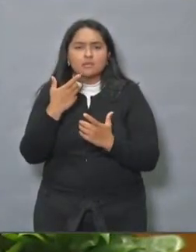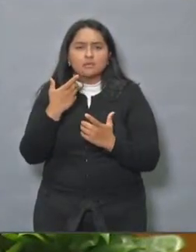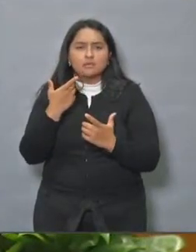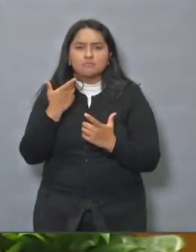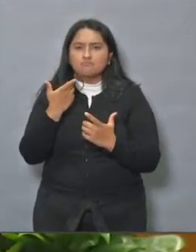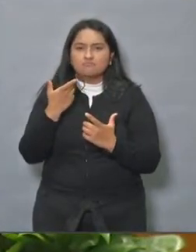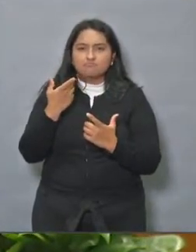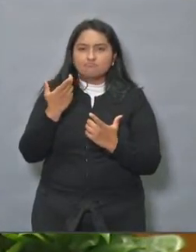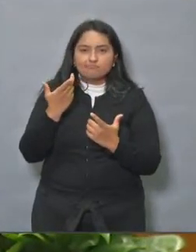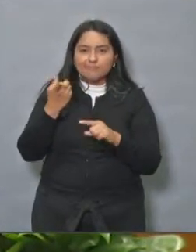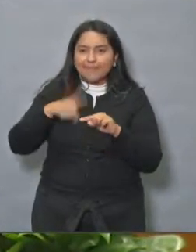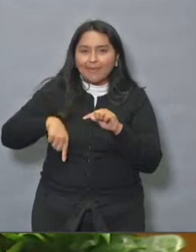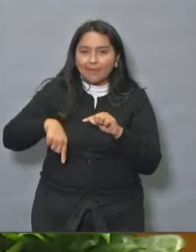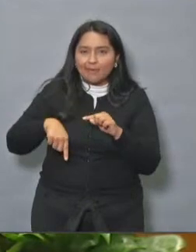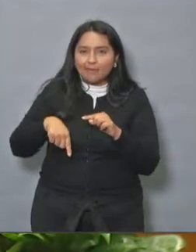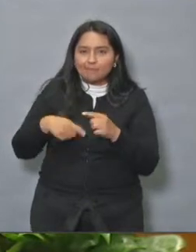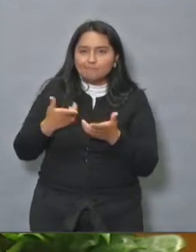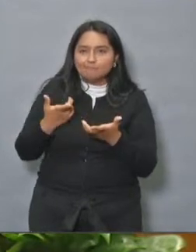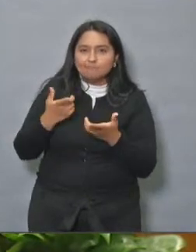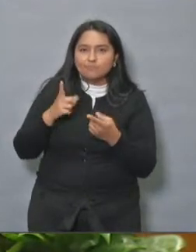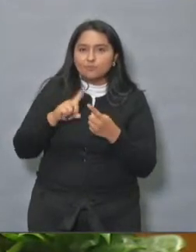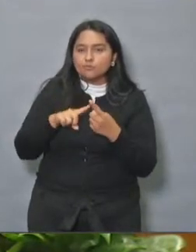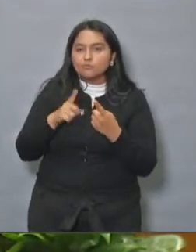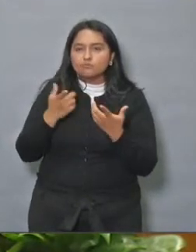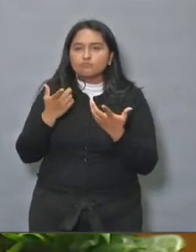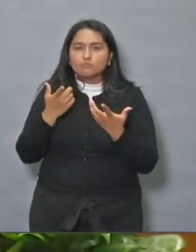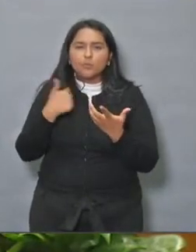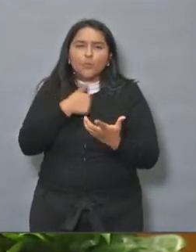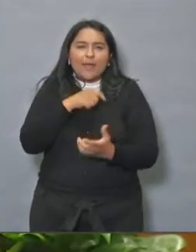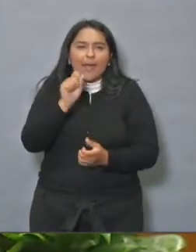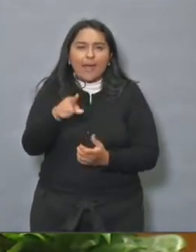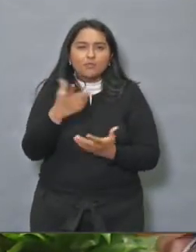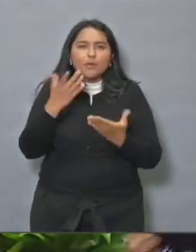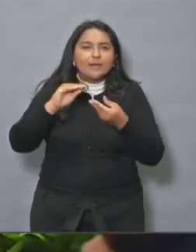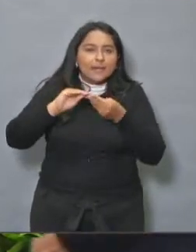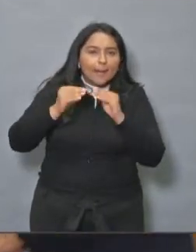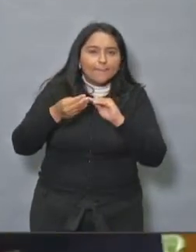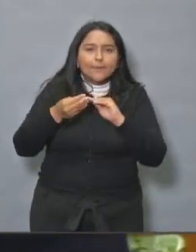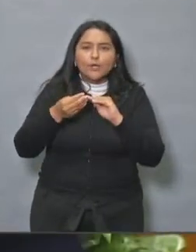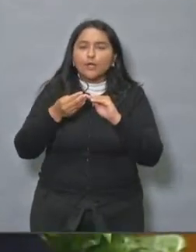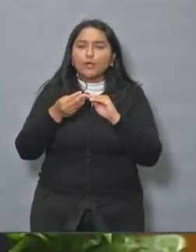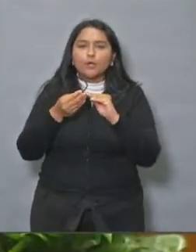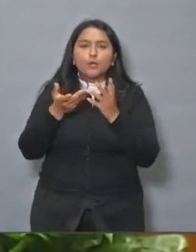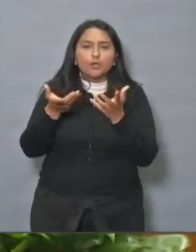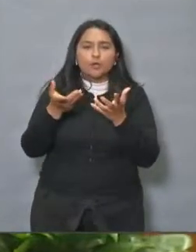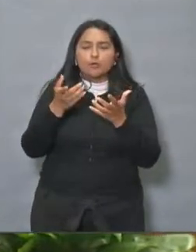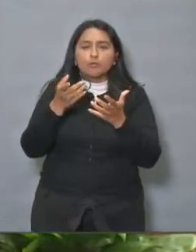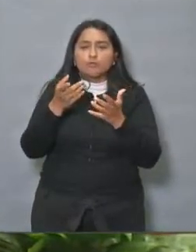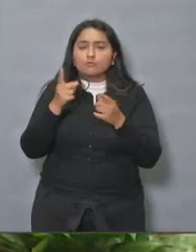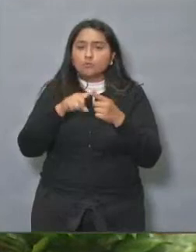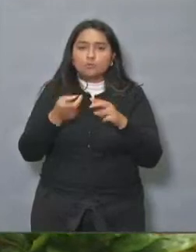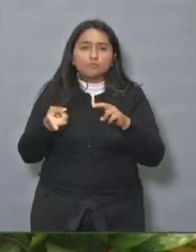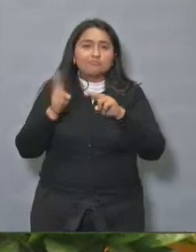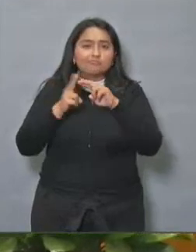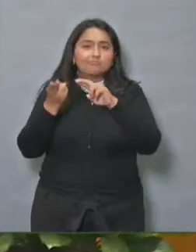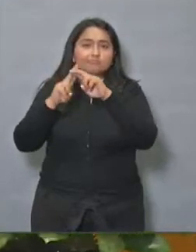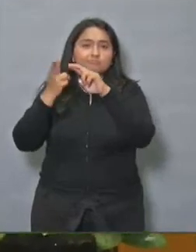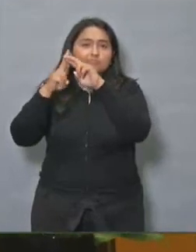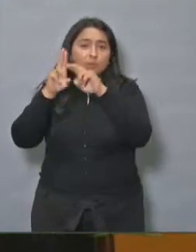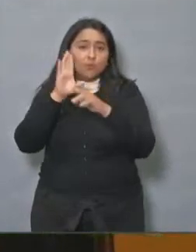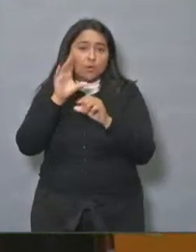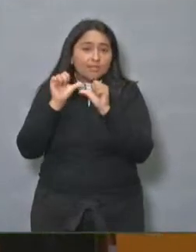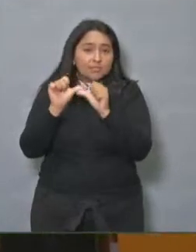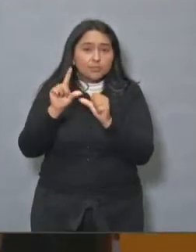likely, can you give us a number or how long this spike will continue? And on a personal level, you may or may not want to